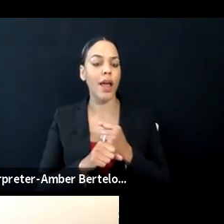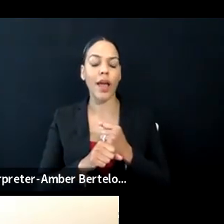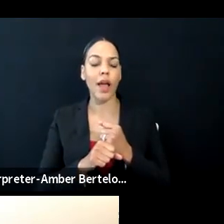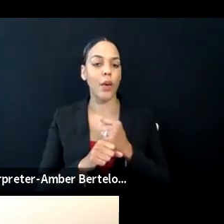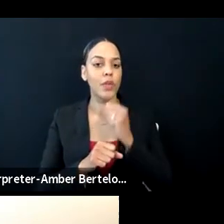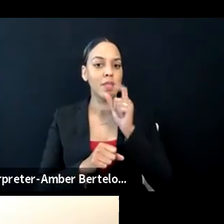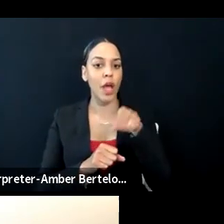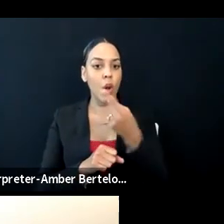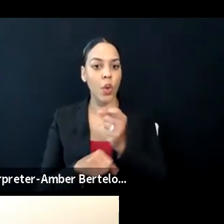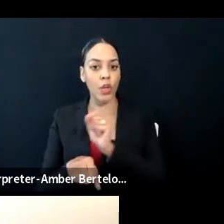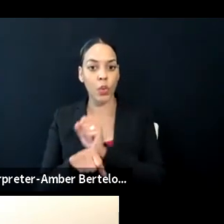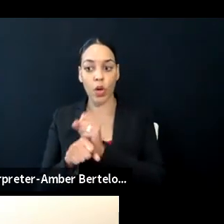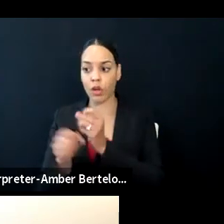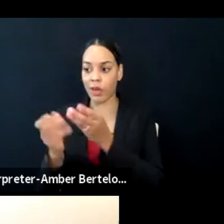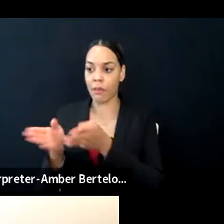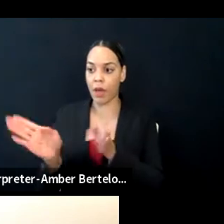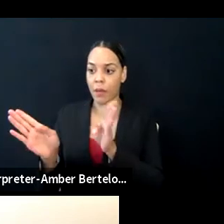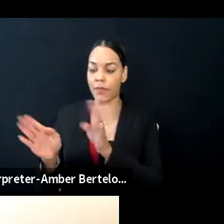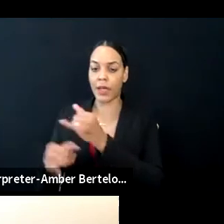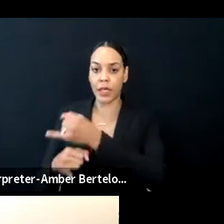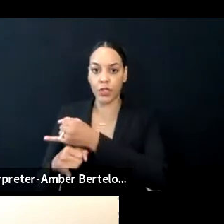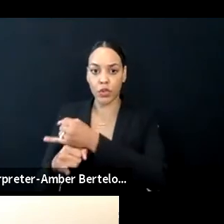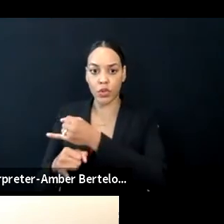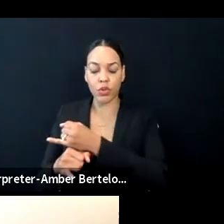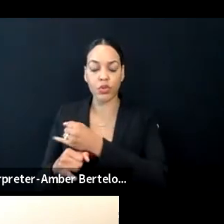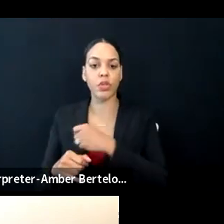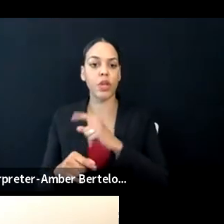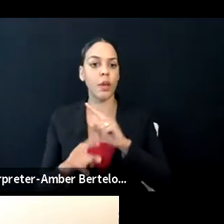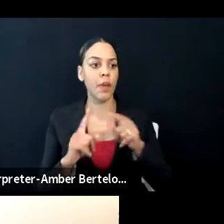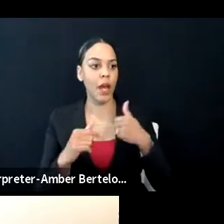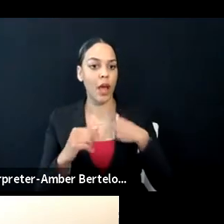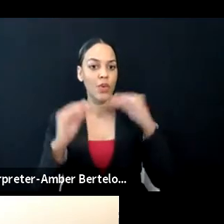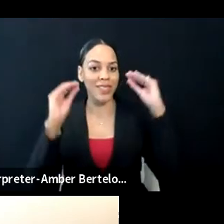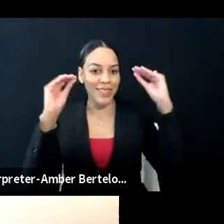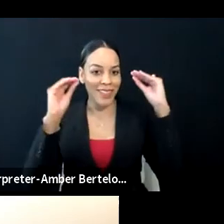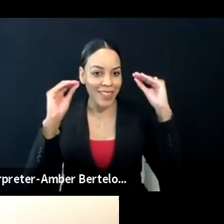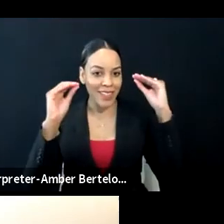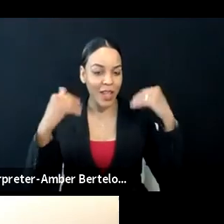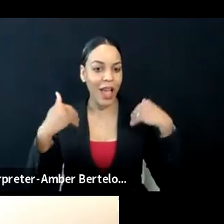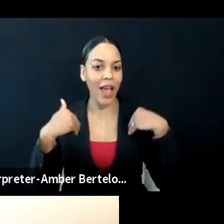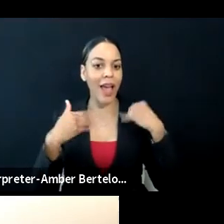the public, but also teaching. I had an artist